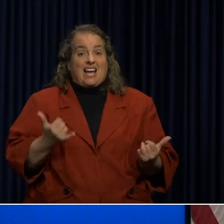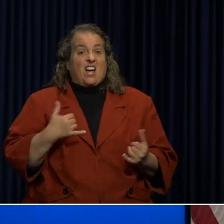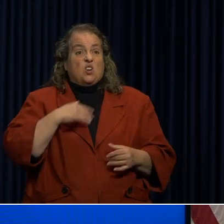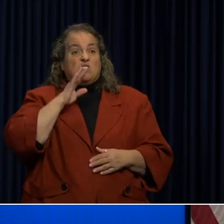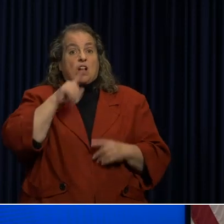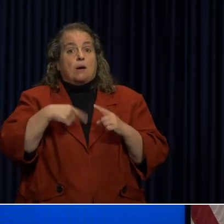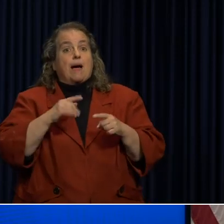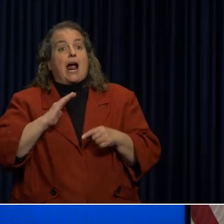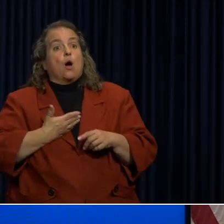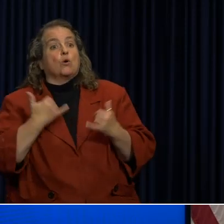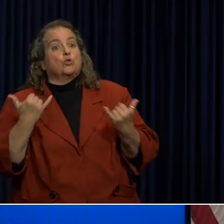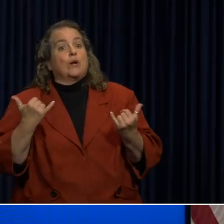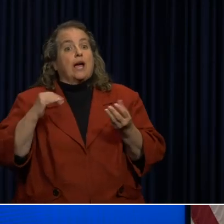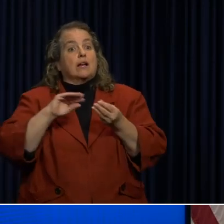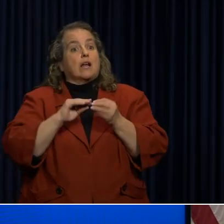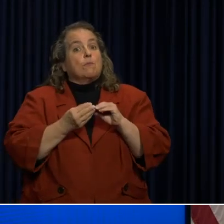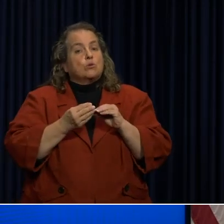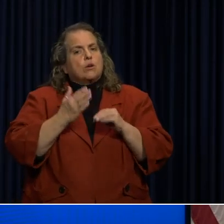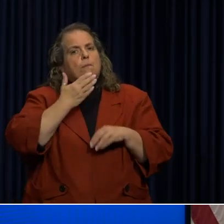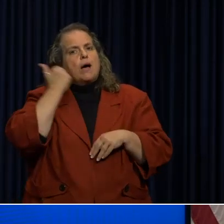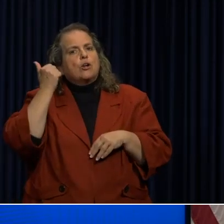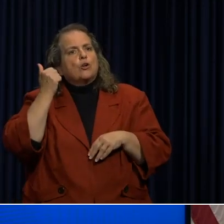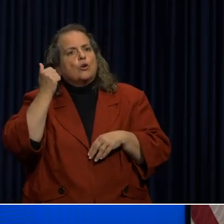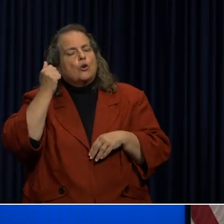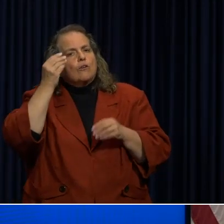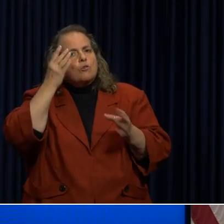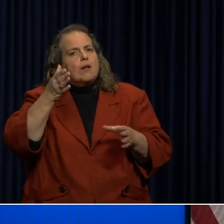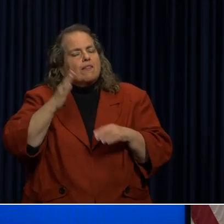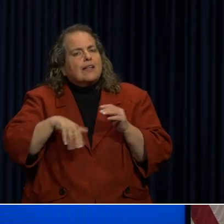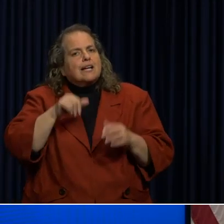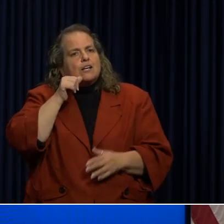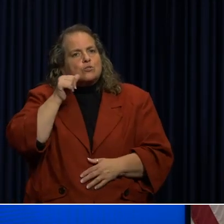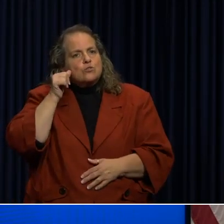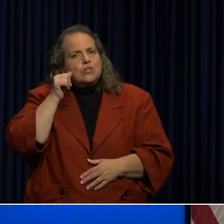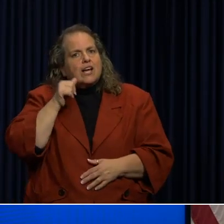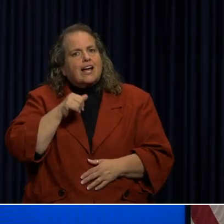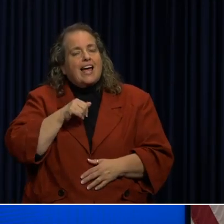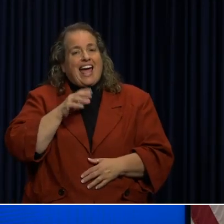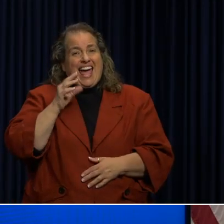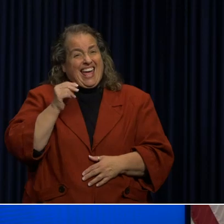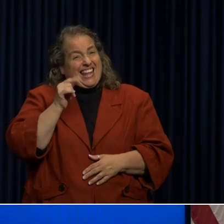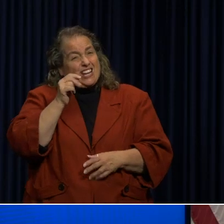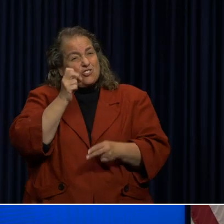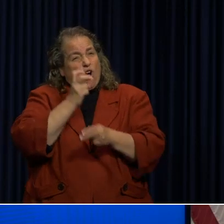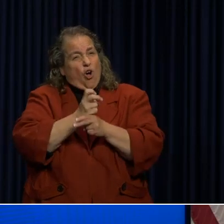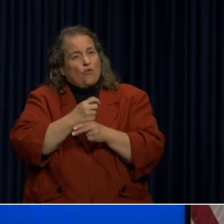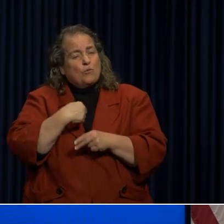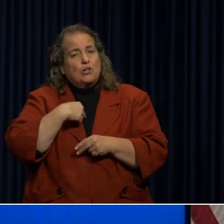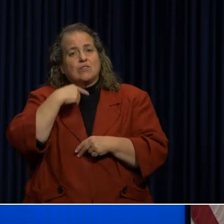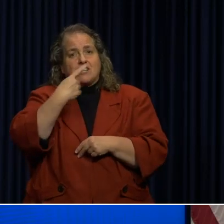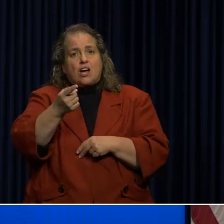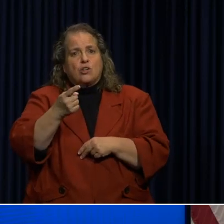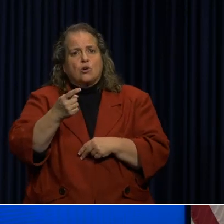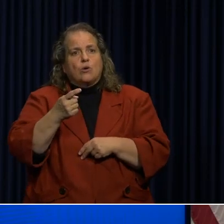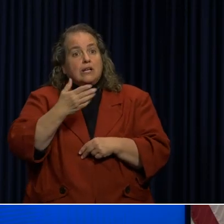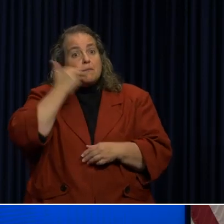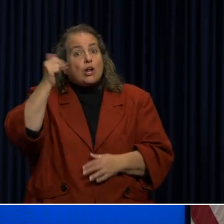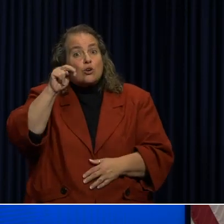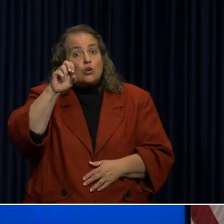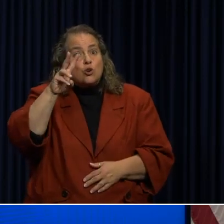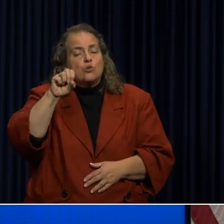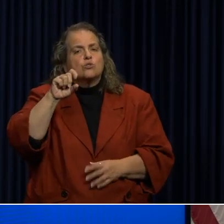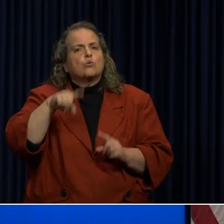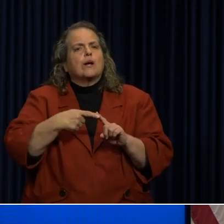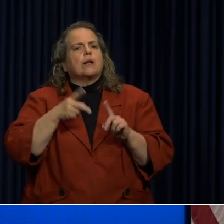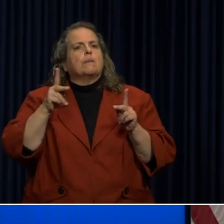are better news than we had yesterday. And it's hard to say something's better news when you're still reporting positive cases and you